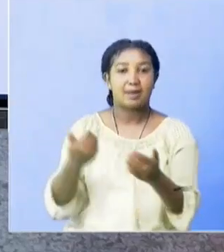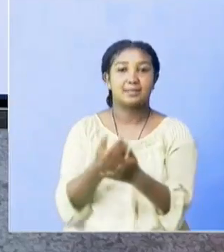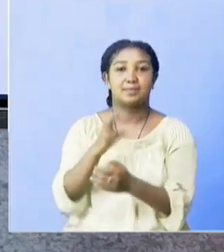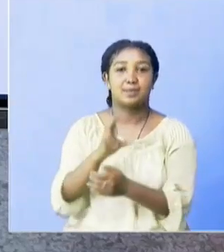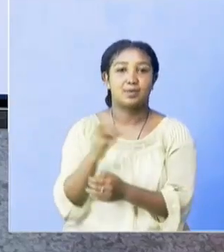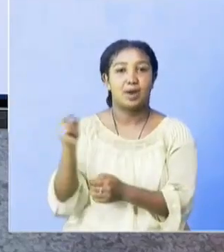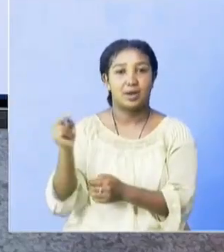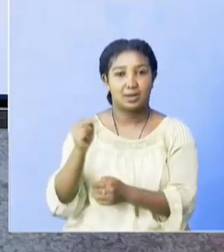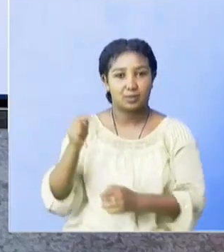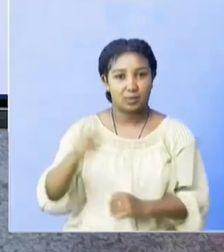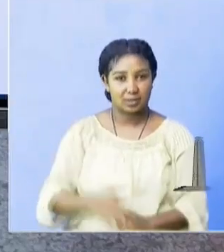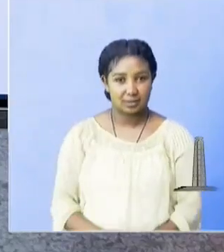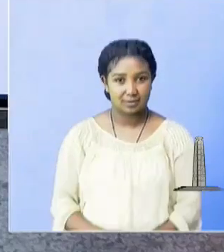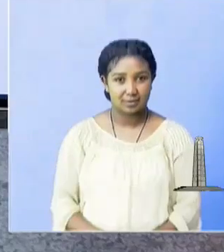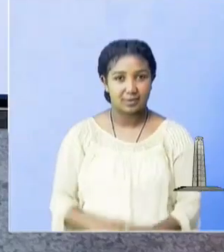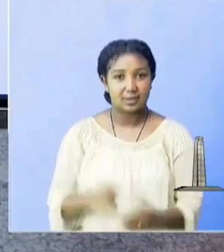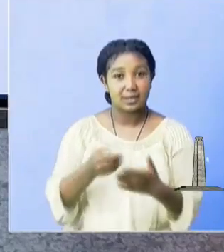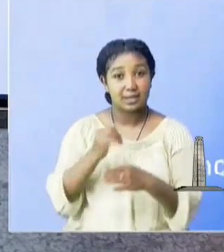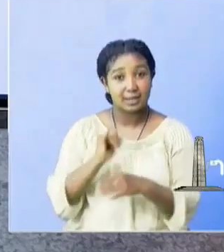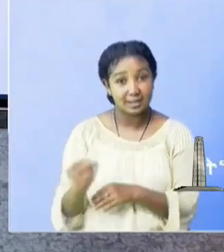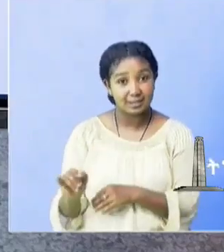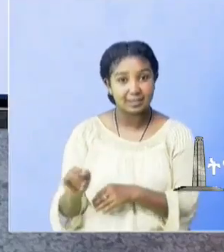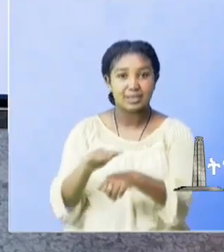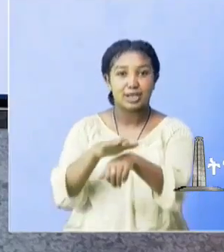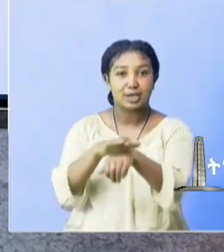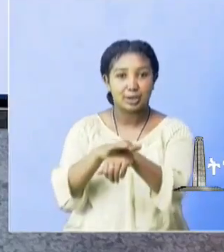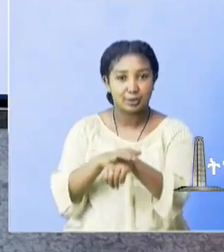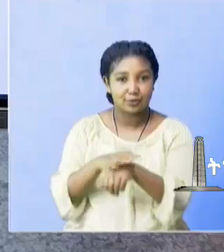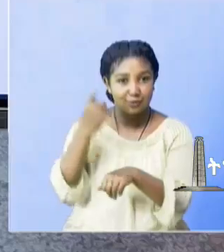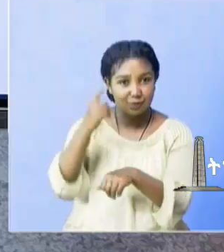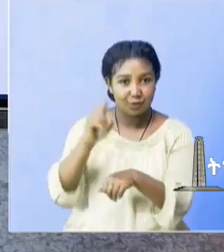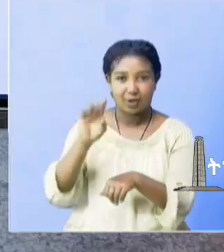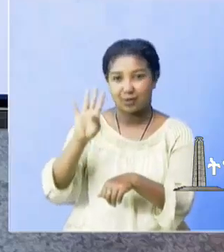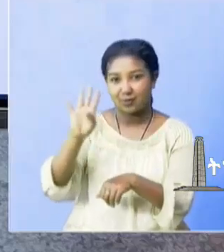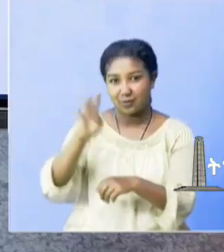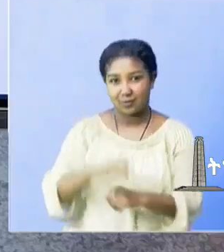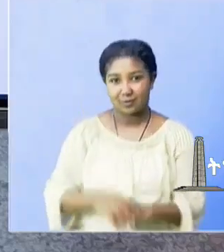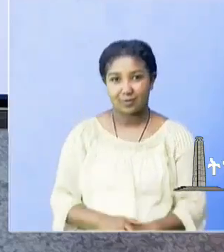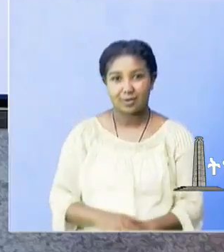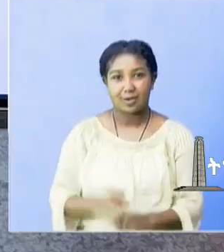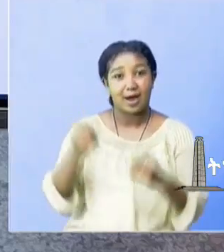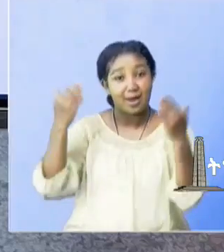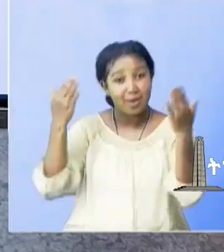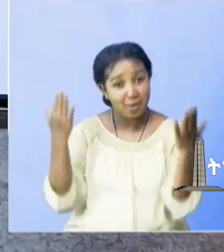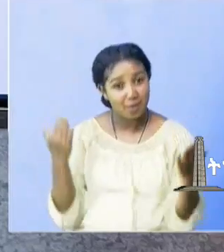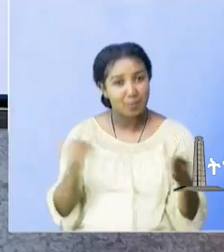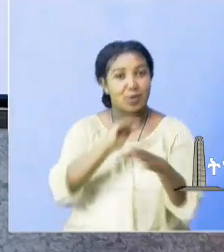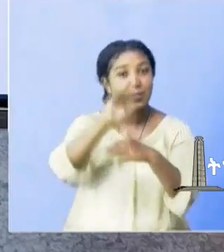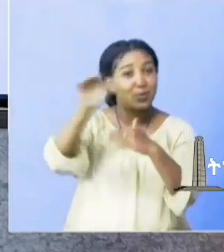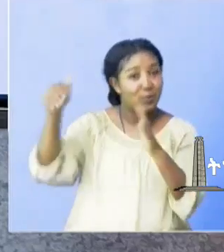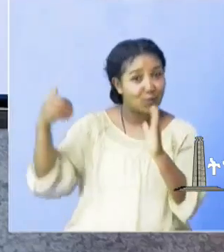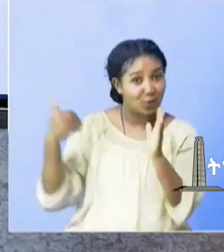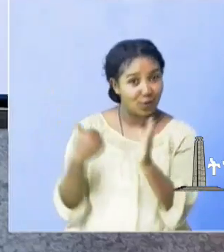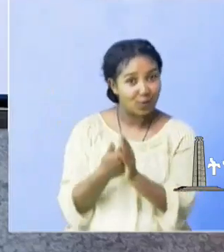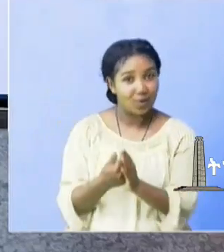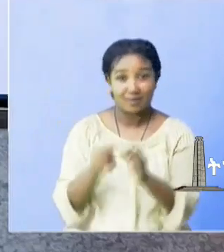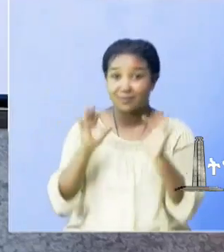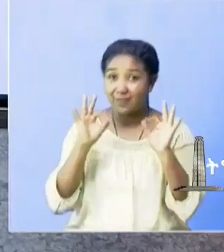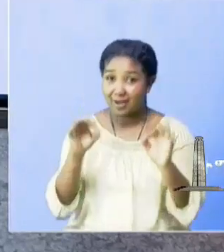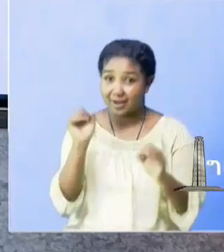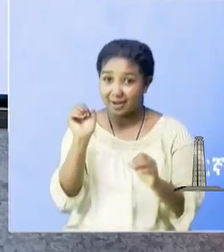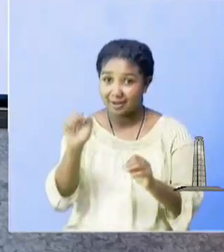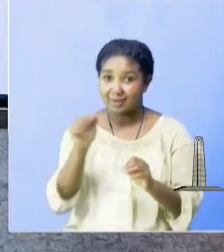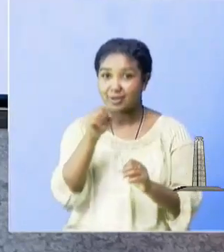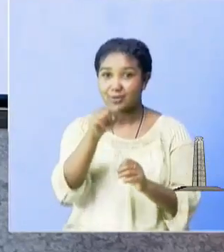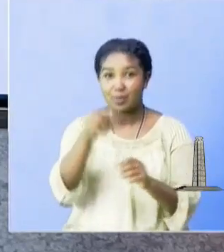media network. Here is English grade 4 lesson. I hope you all are fine and